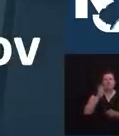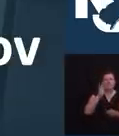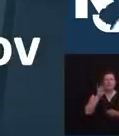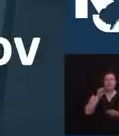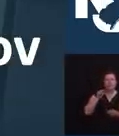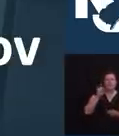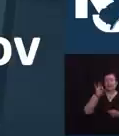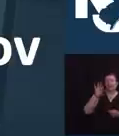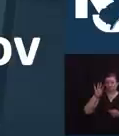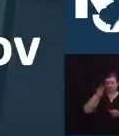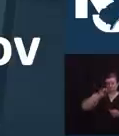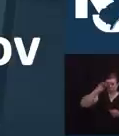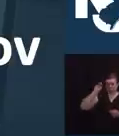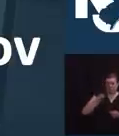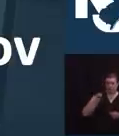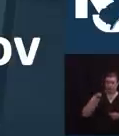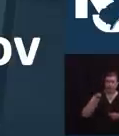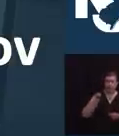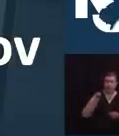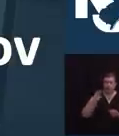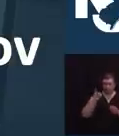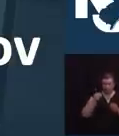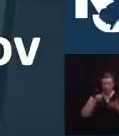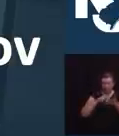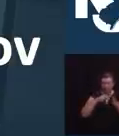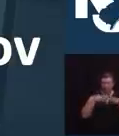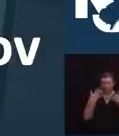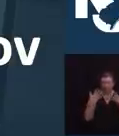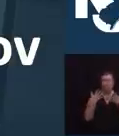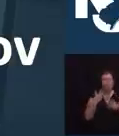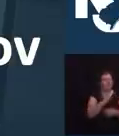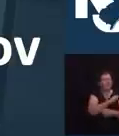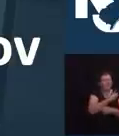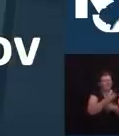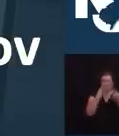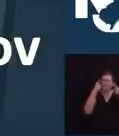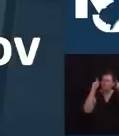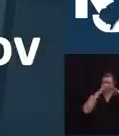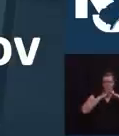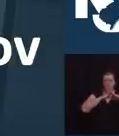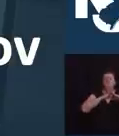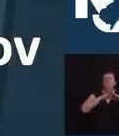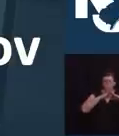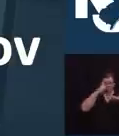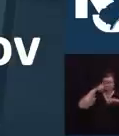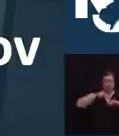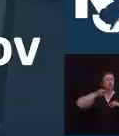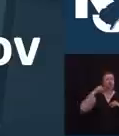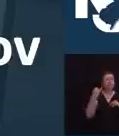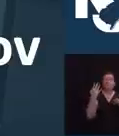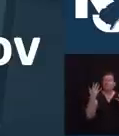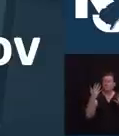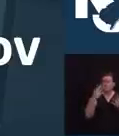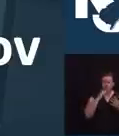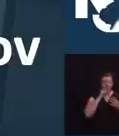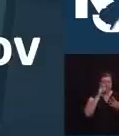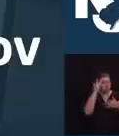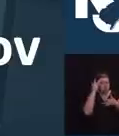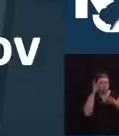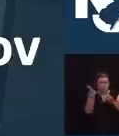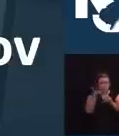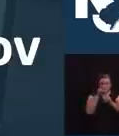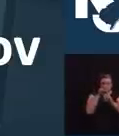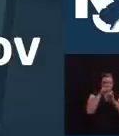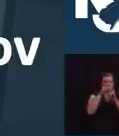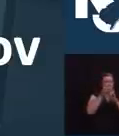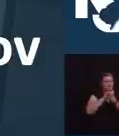99.94%. That's how effective the vaccines are proving to be right here in New Jersey in preventing illness. So again, the surest way to not